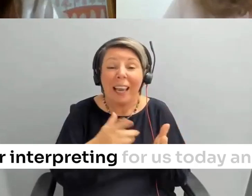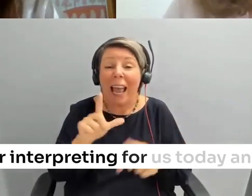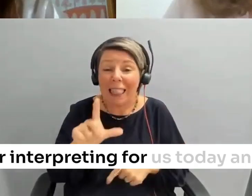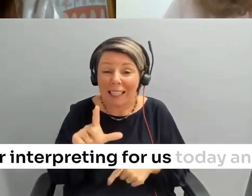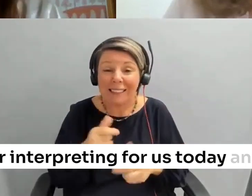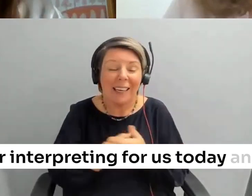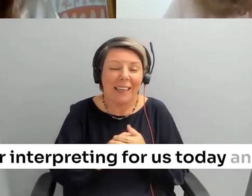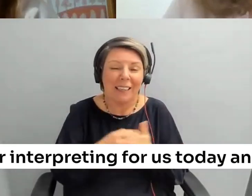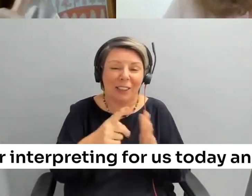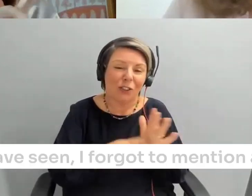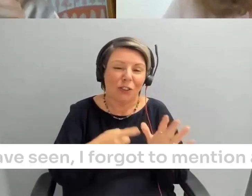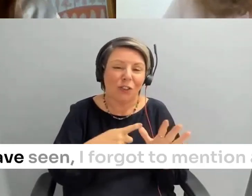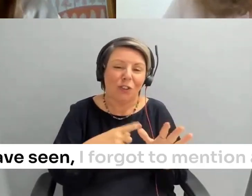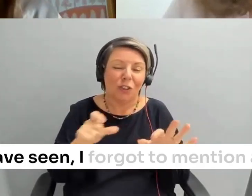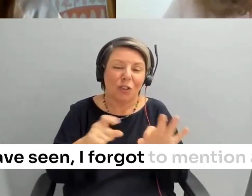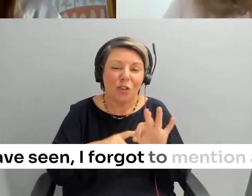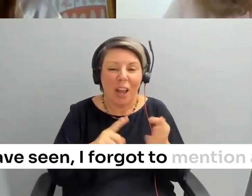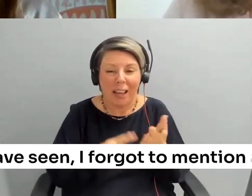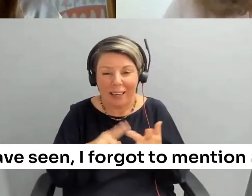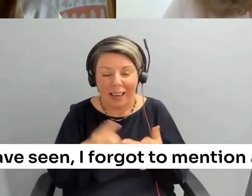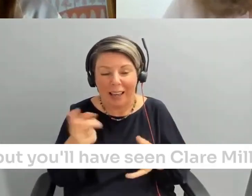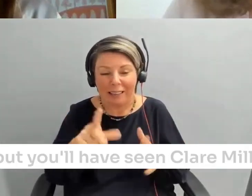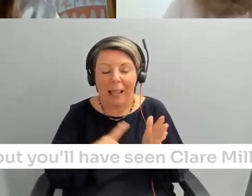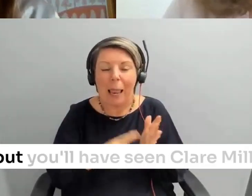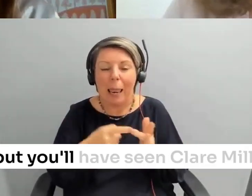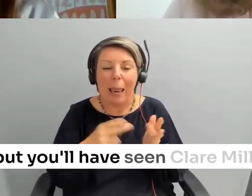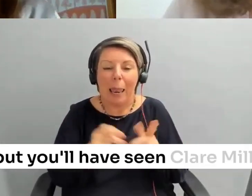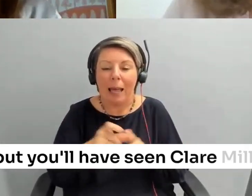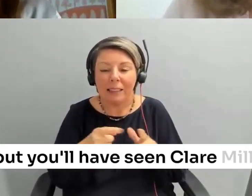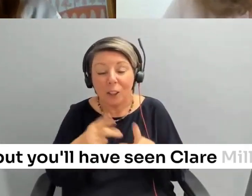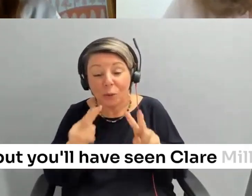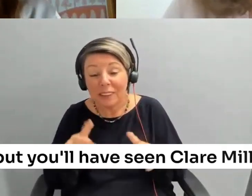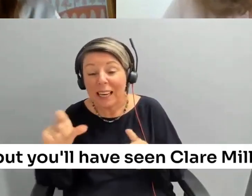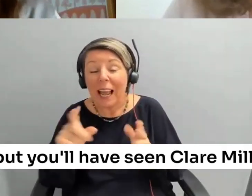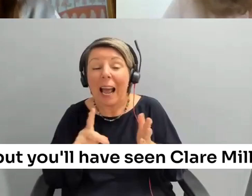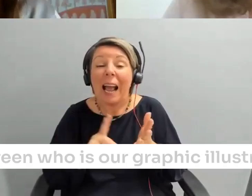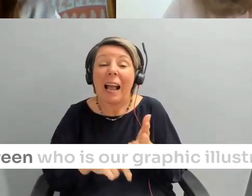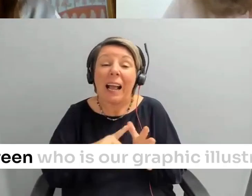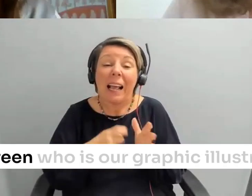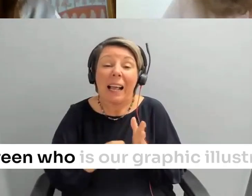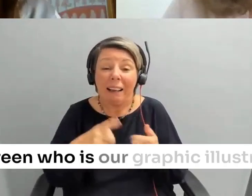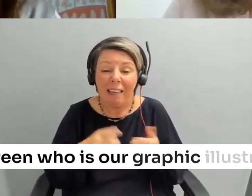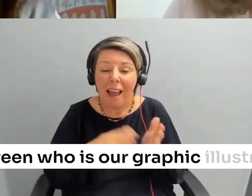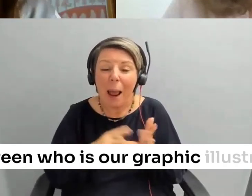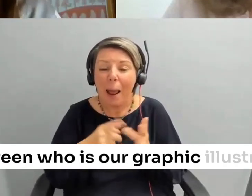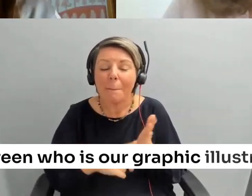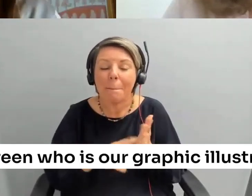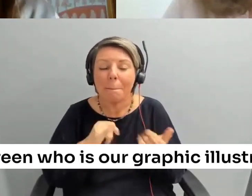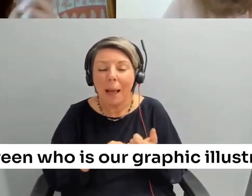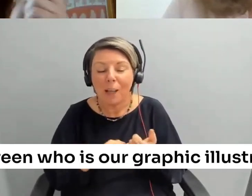interpreting for us today. And also you'll have seen, I forgot to mention her at the start, but you'll have seen Claire Mills on our screen, who is our